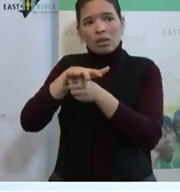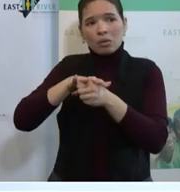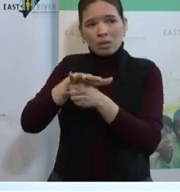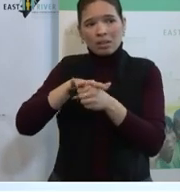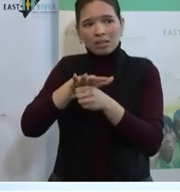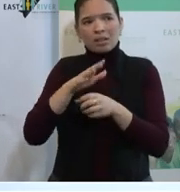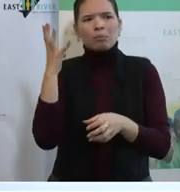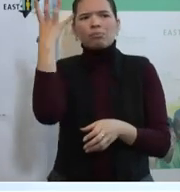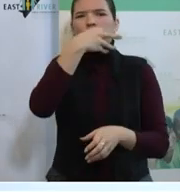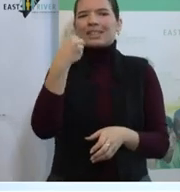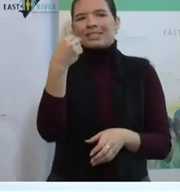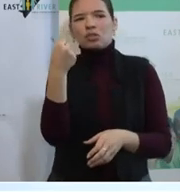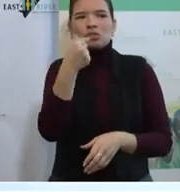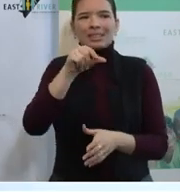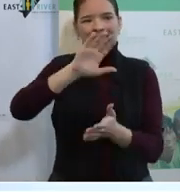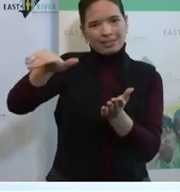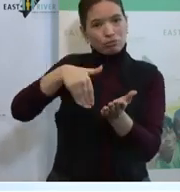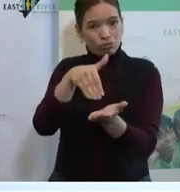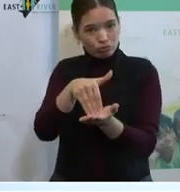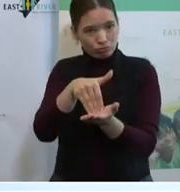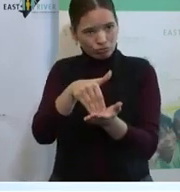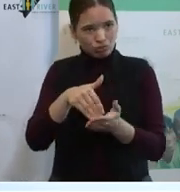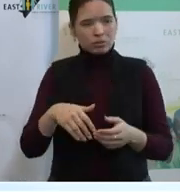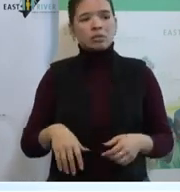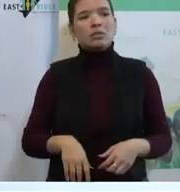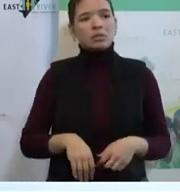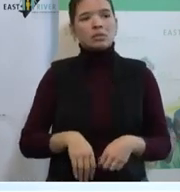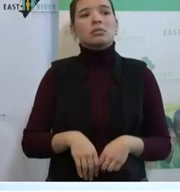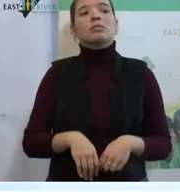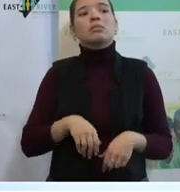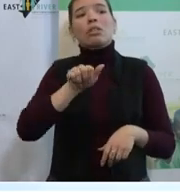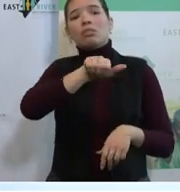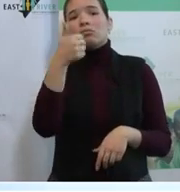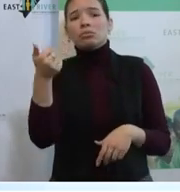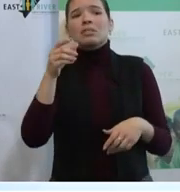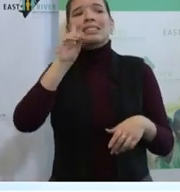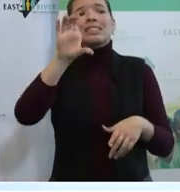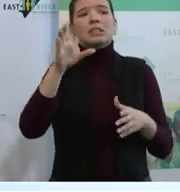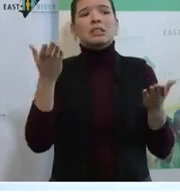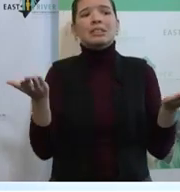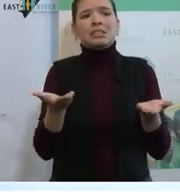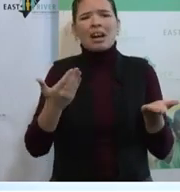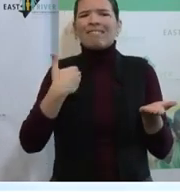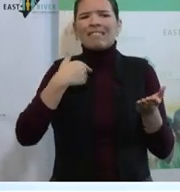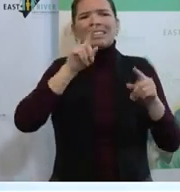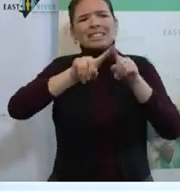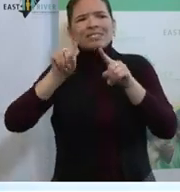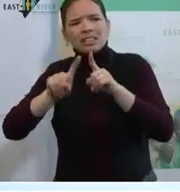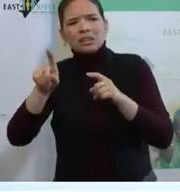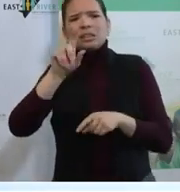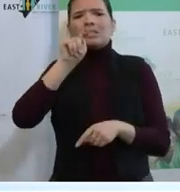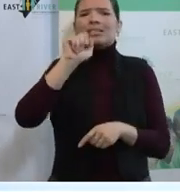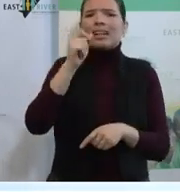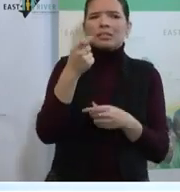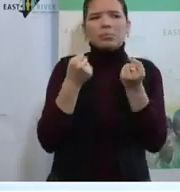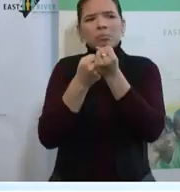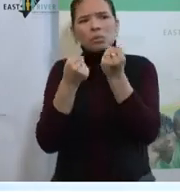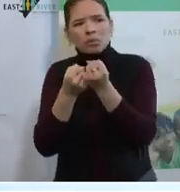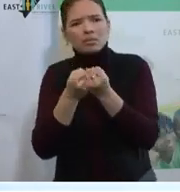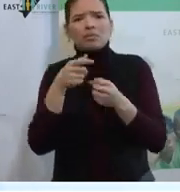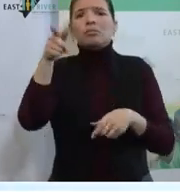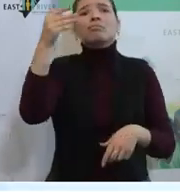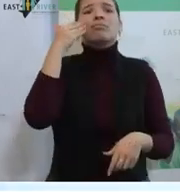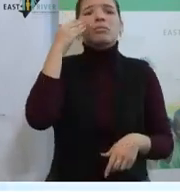sites at several libraries, and Community Tax Aid volunteers are at the main library downtown. You will find on the DSB table, I put together